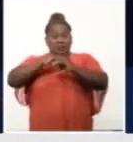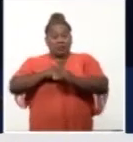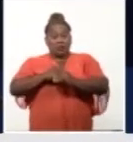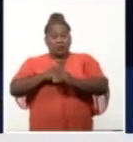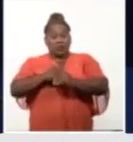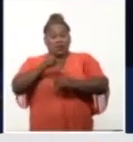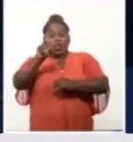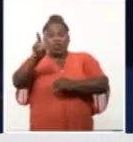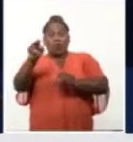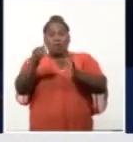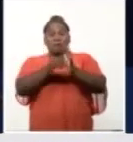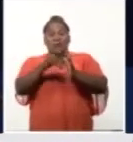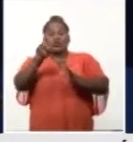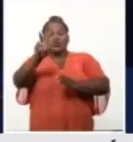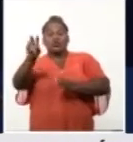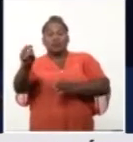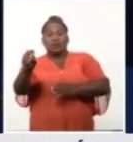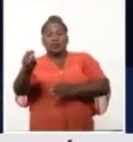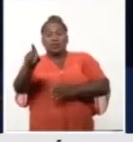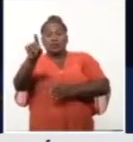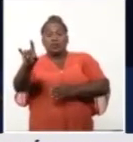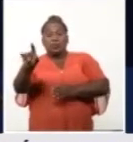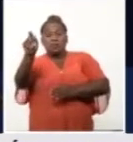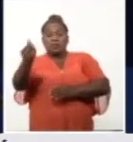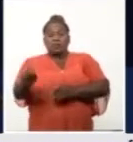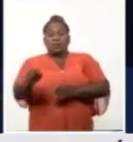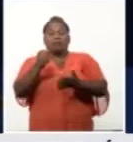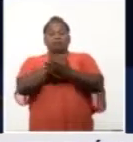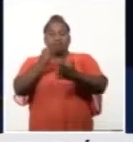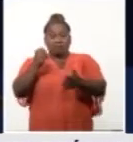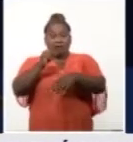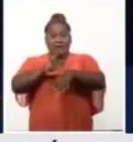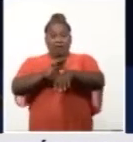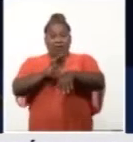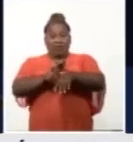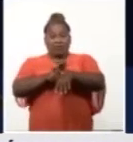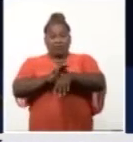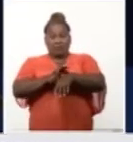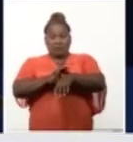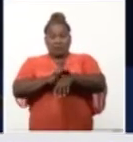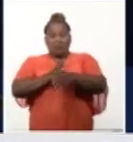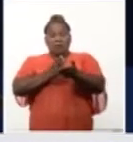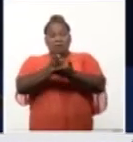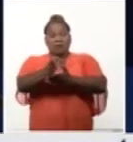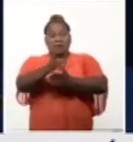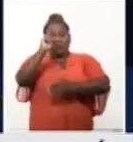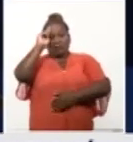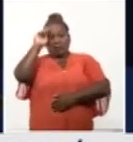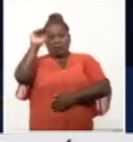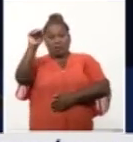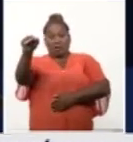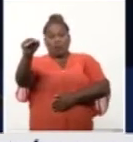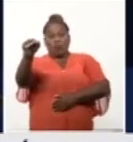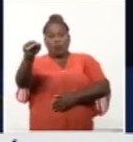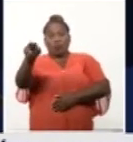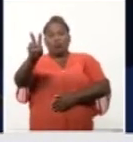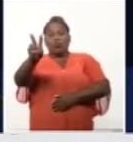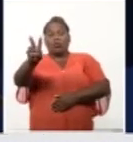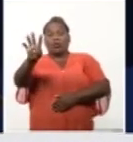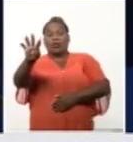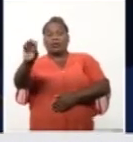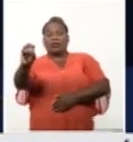Until 12 o'clock last night, of 2,219 patients diagnosed with the disease in Cuba,